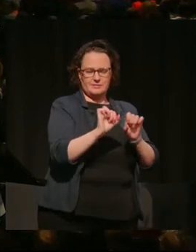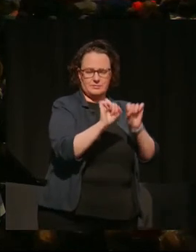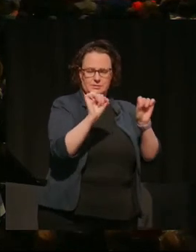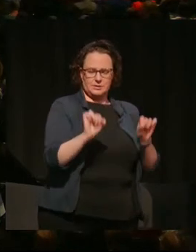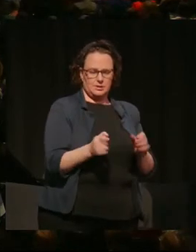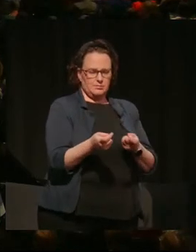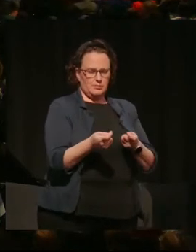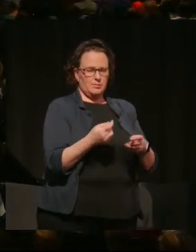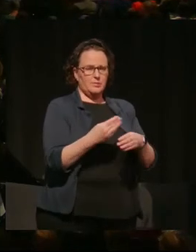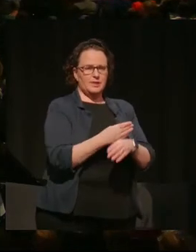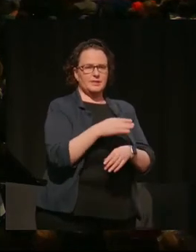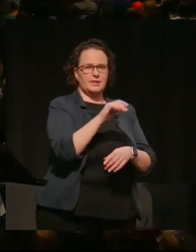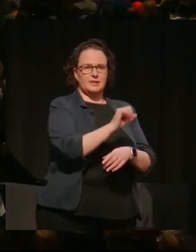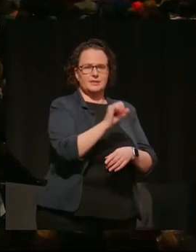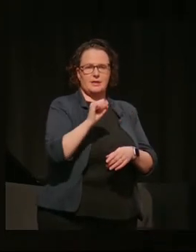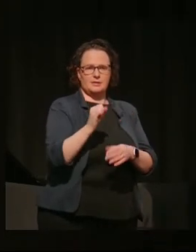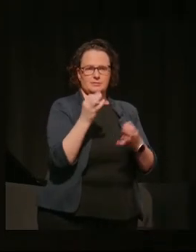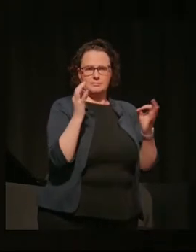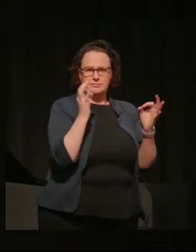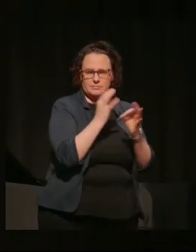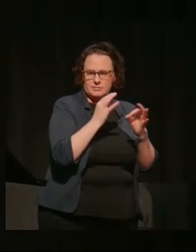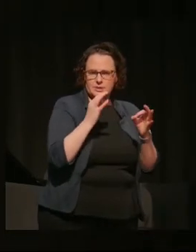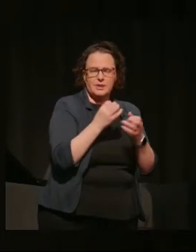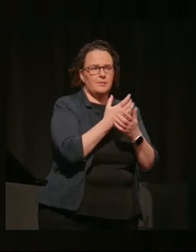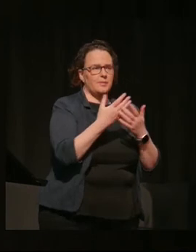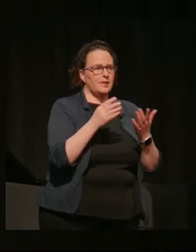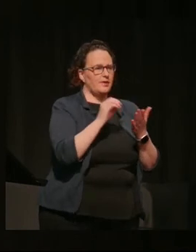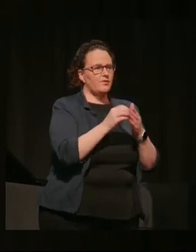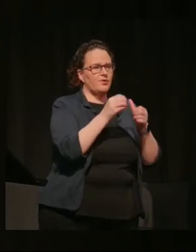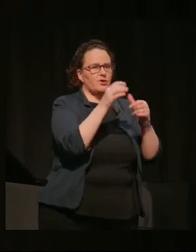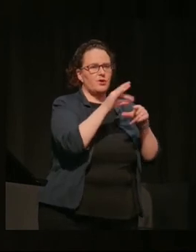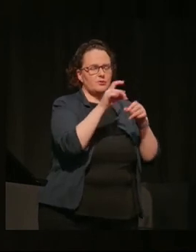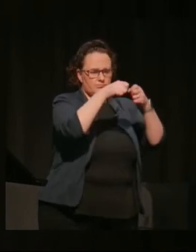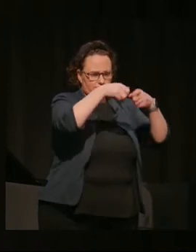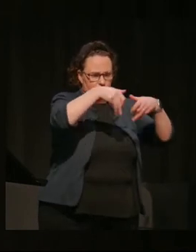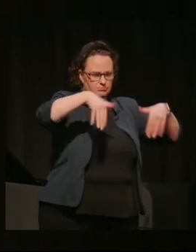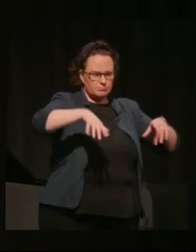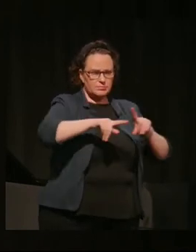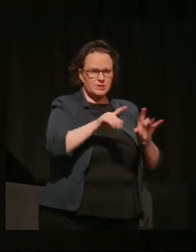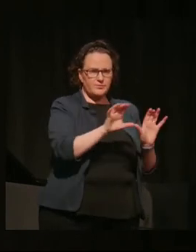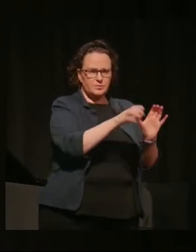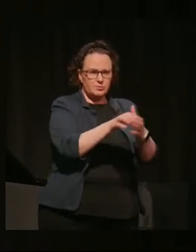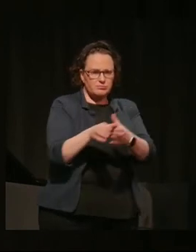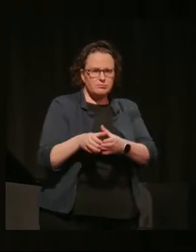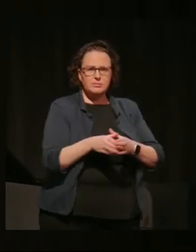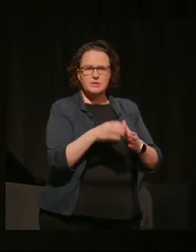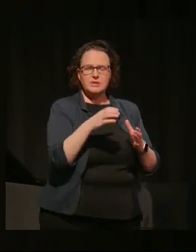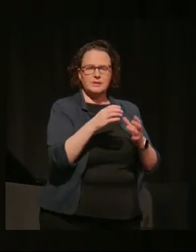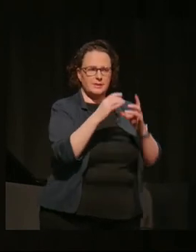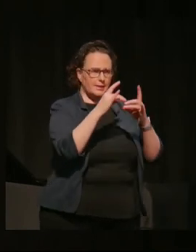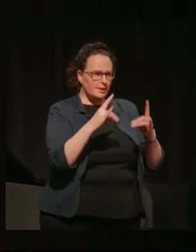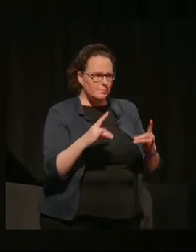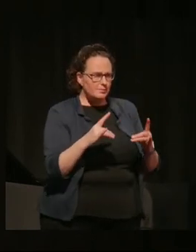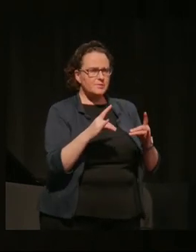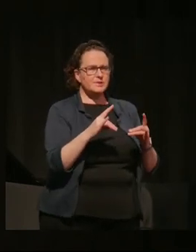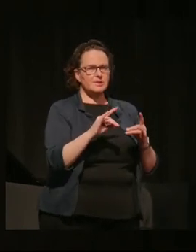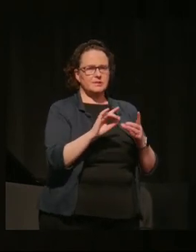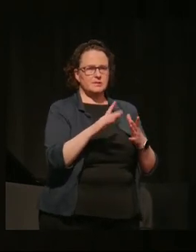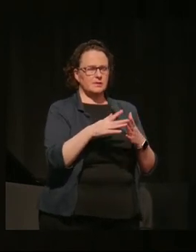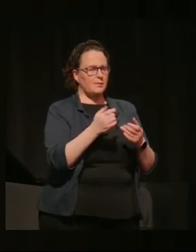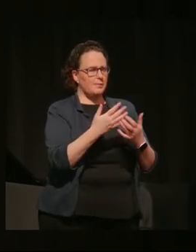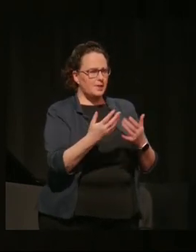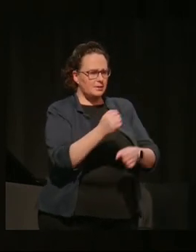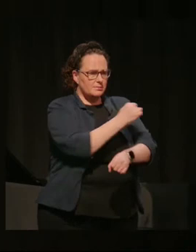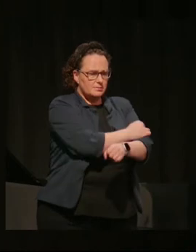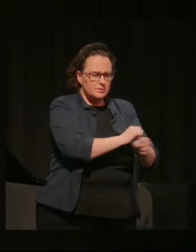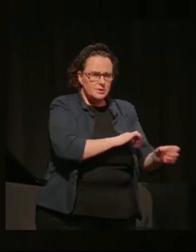by the SS, and many also had several sub-camps. Hundreds of thousands of prisoners succumbed to brutality,